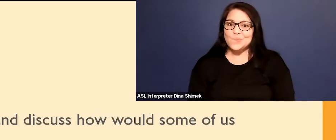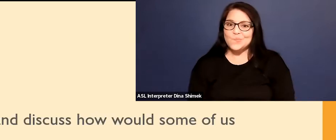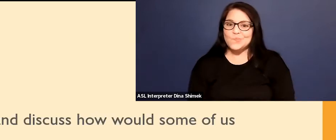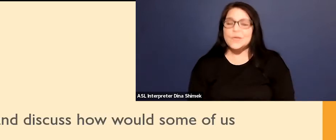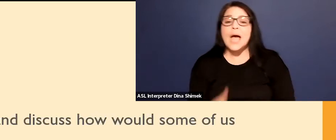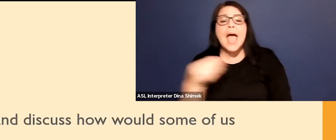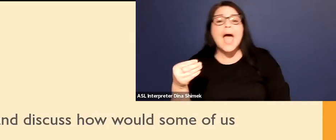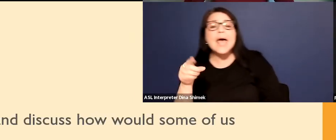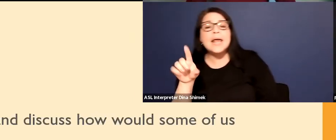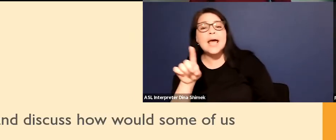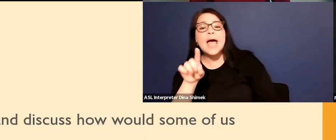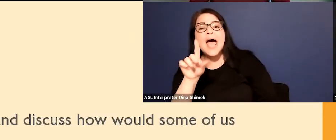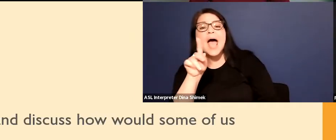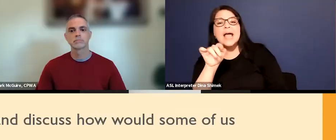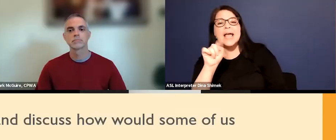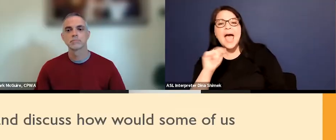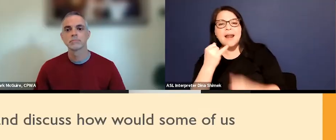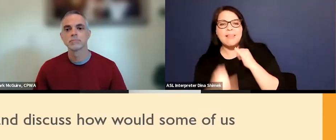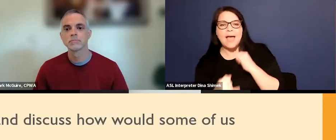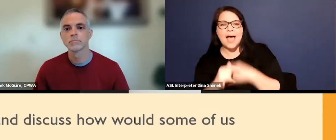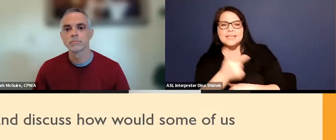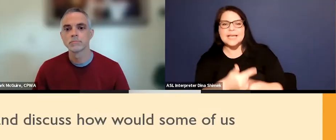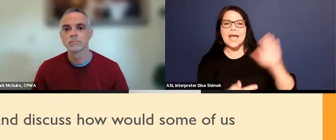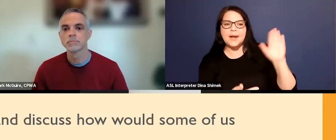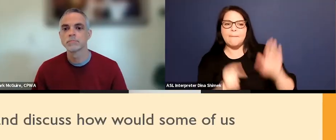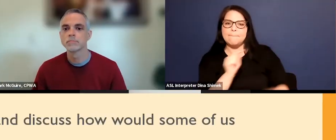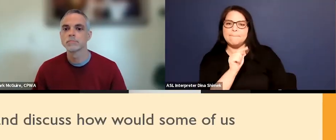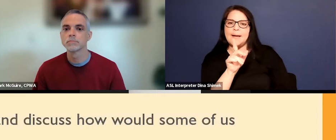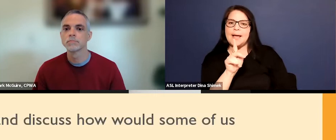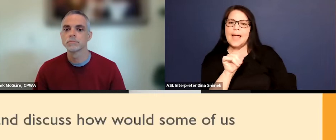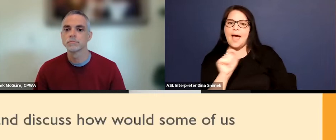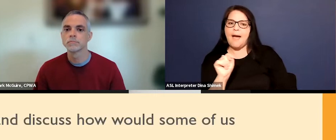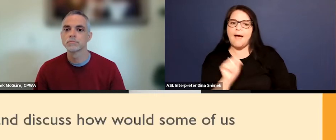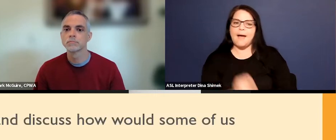And Kat, you're our last person with your hand up.